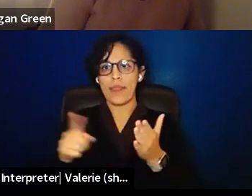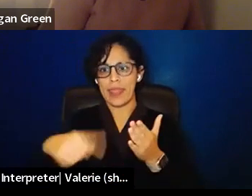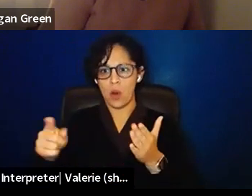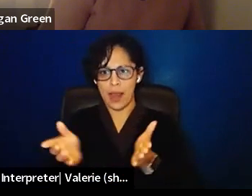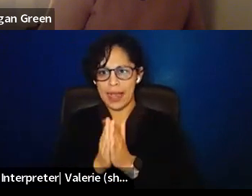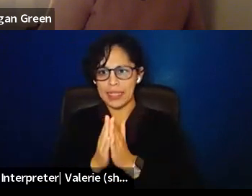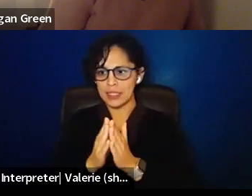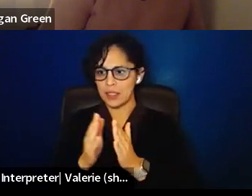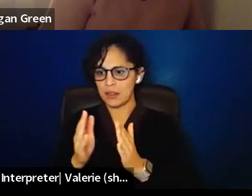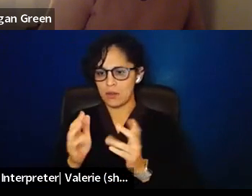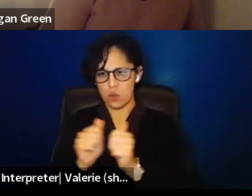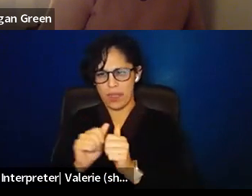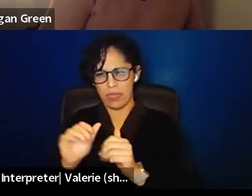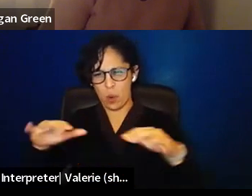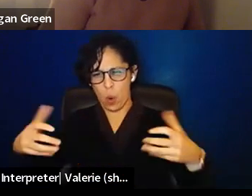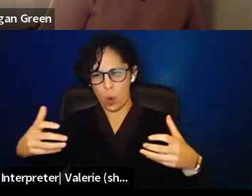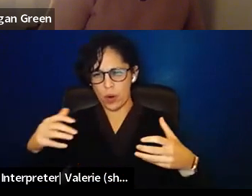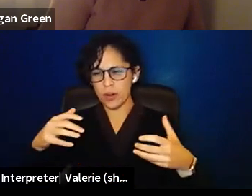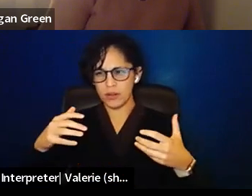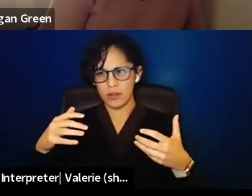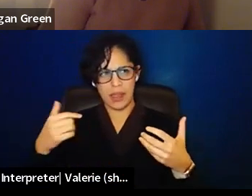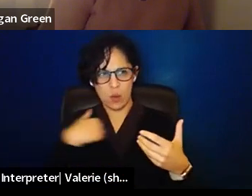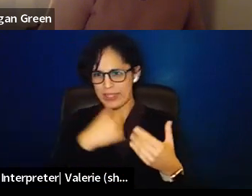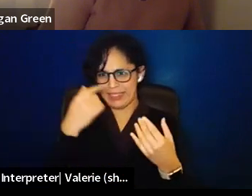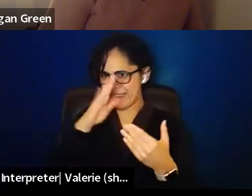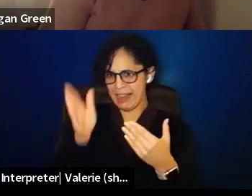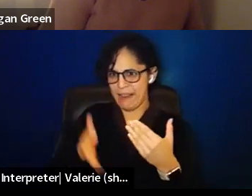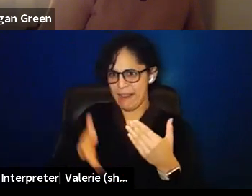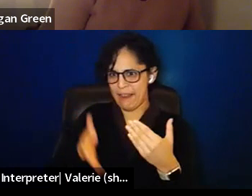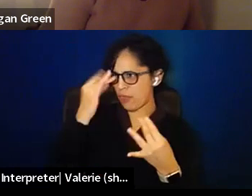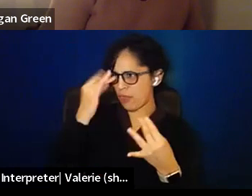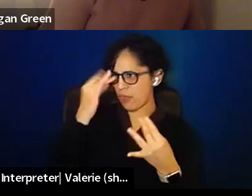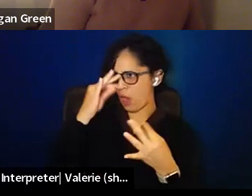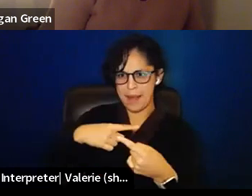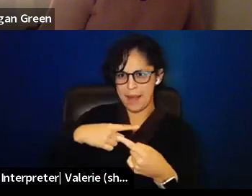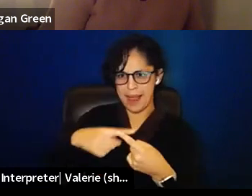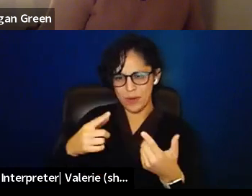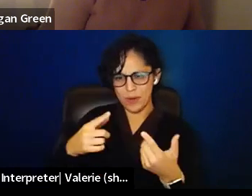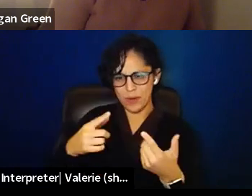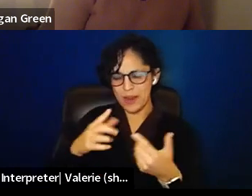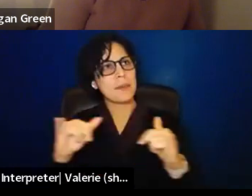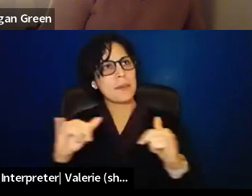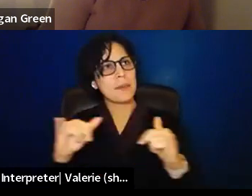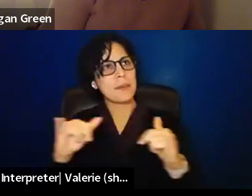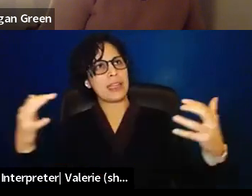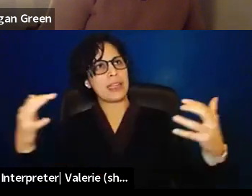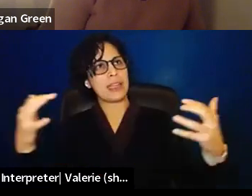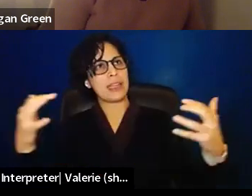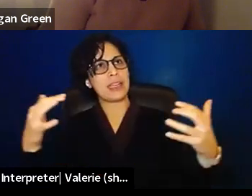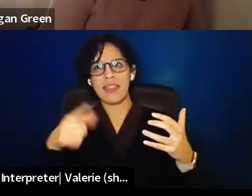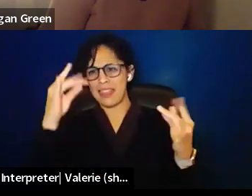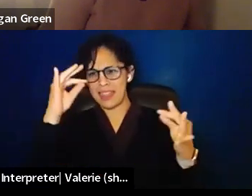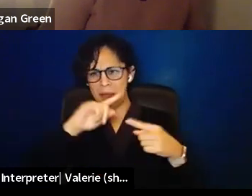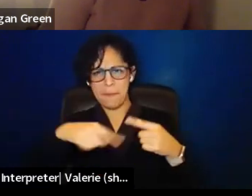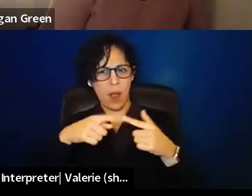this program. And then also audiences, how they relate to what does it mean? And artists, you know, when I talk